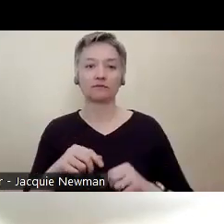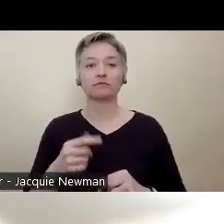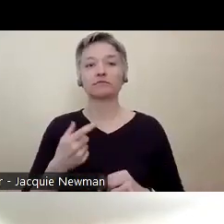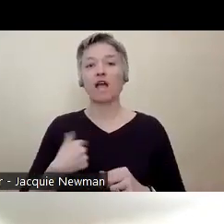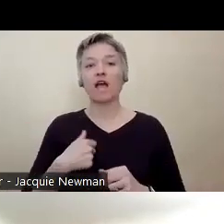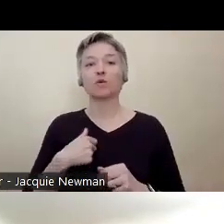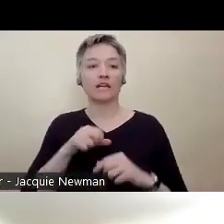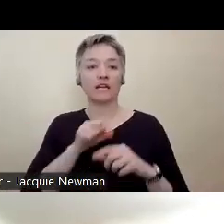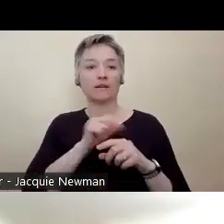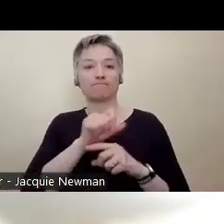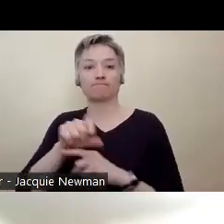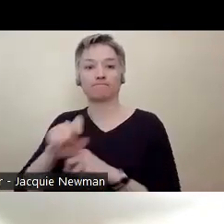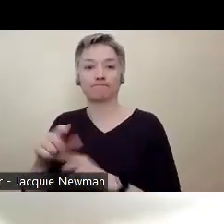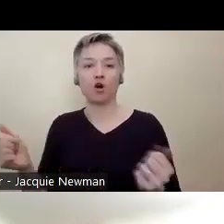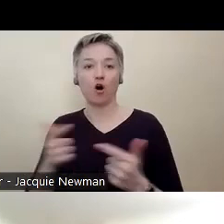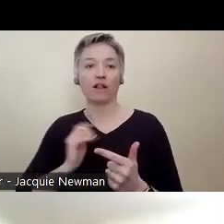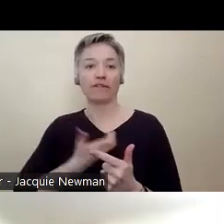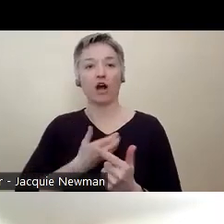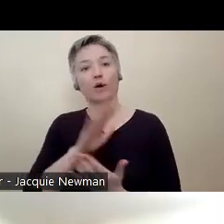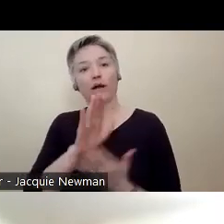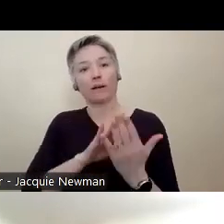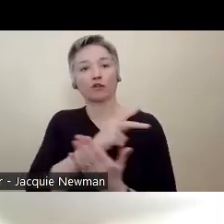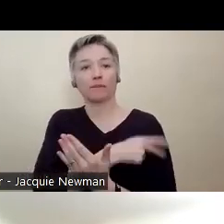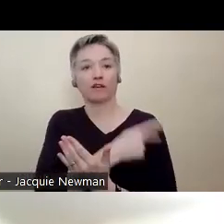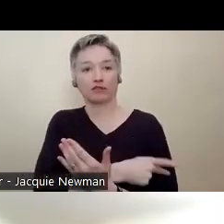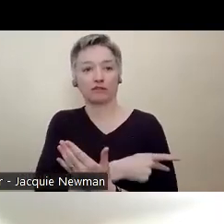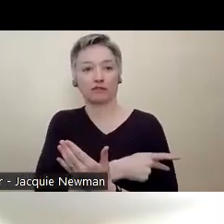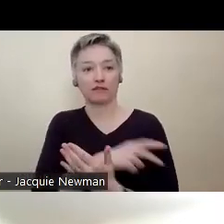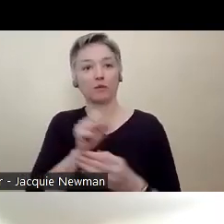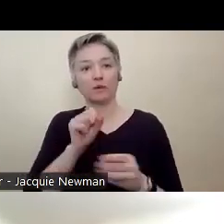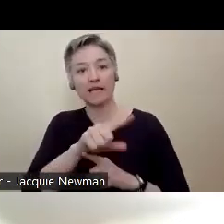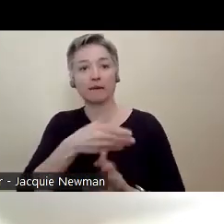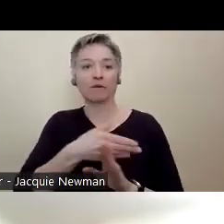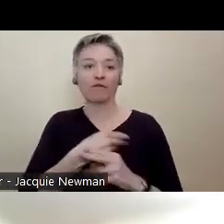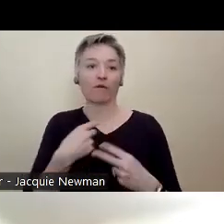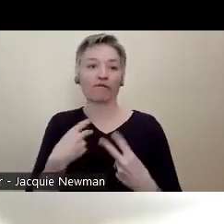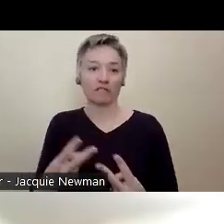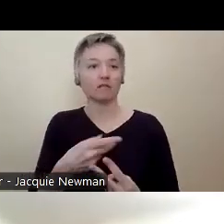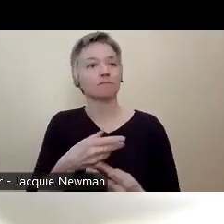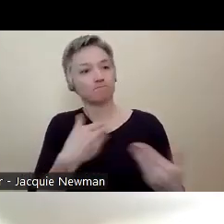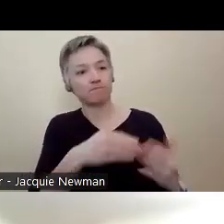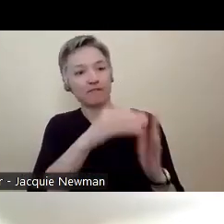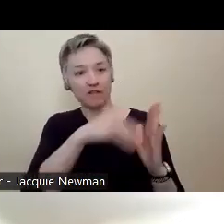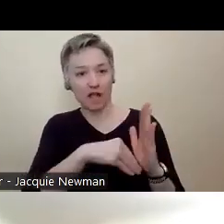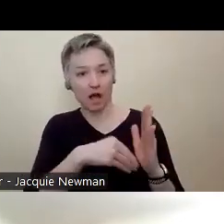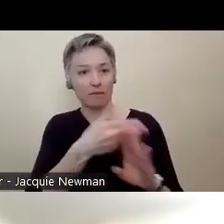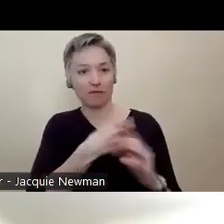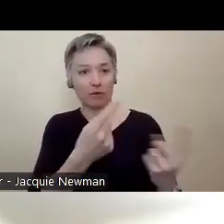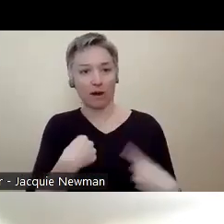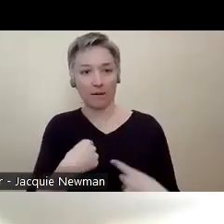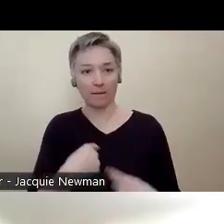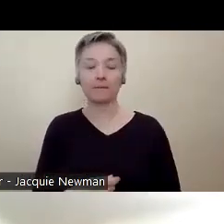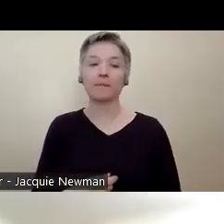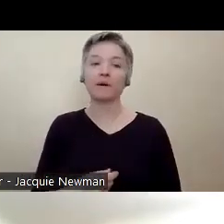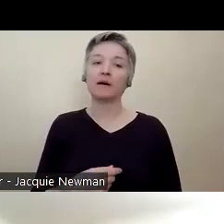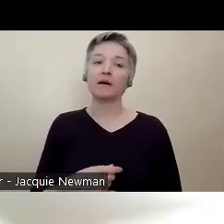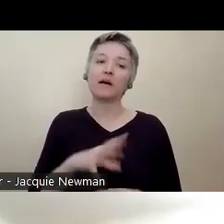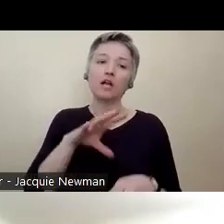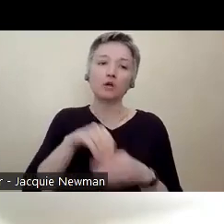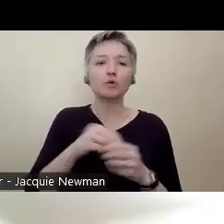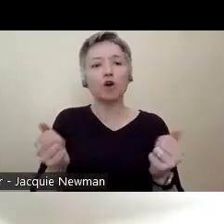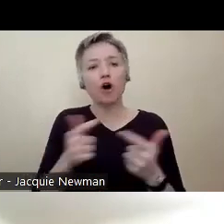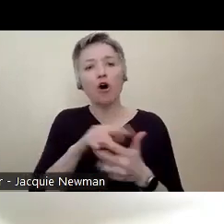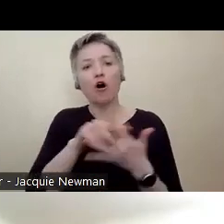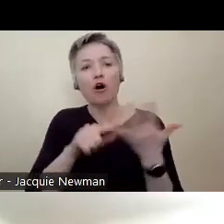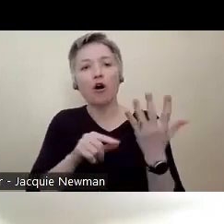to all of our in-person patients to fill out prior to their visit. And it really has all of the pertinent information when we think